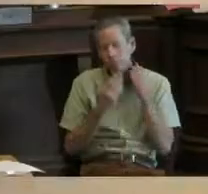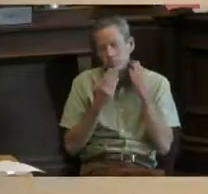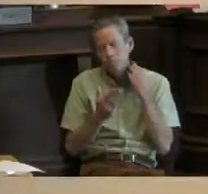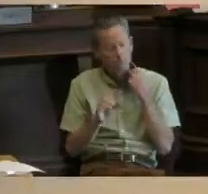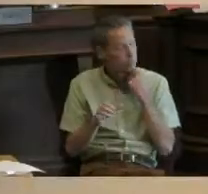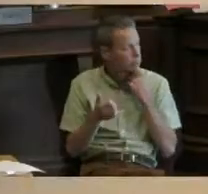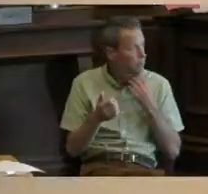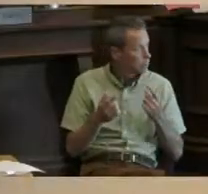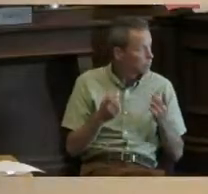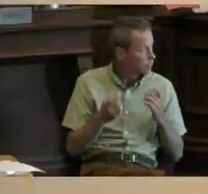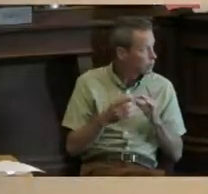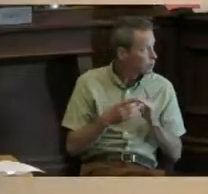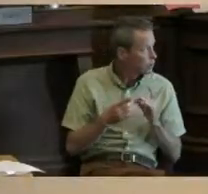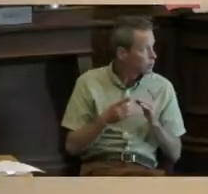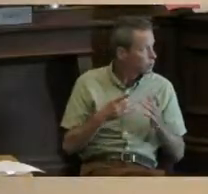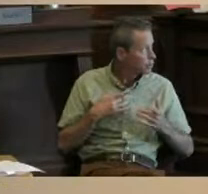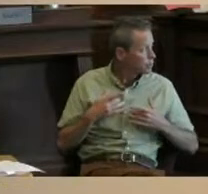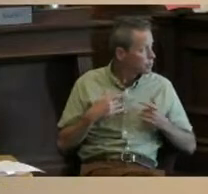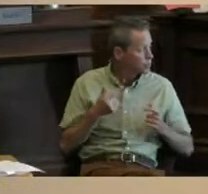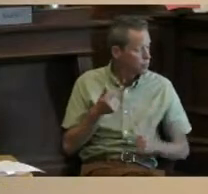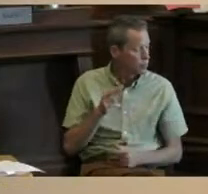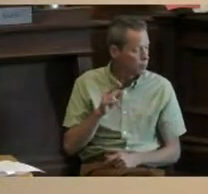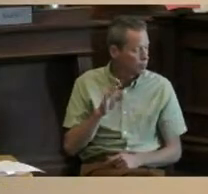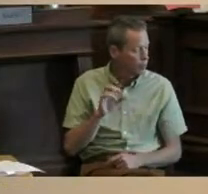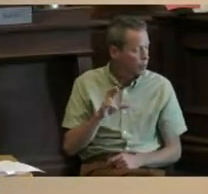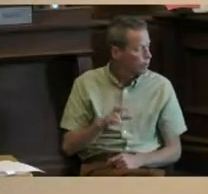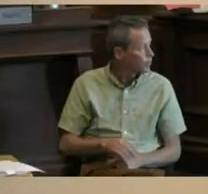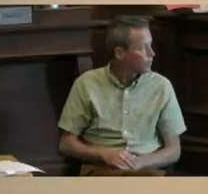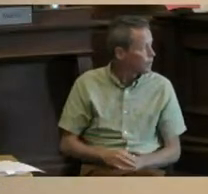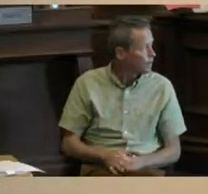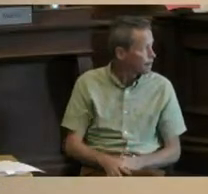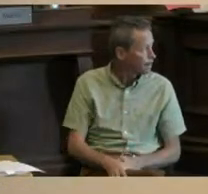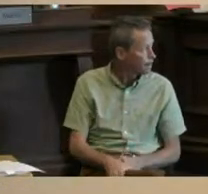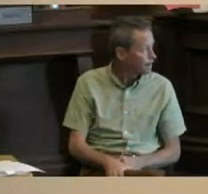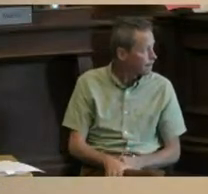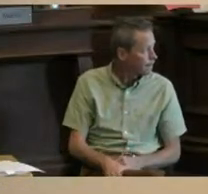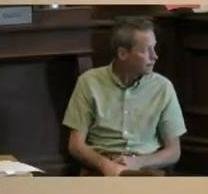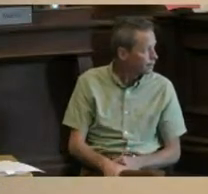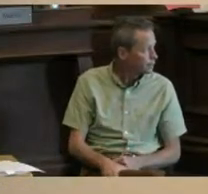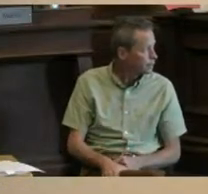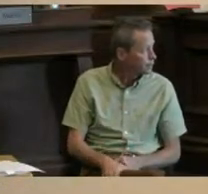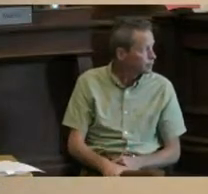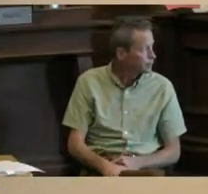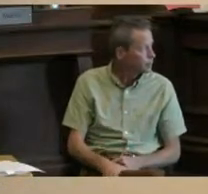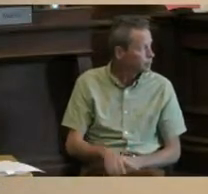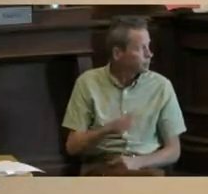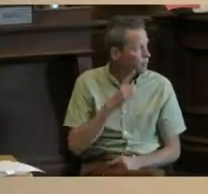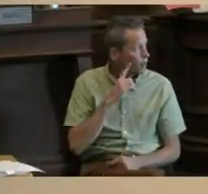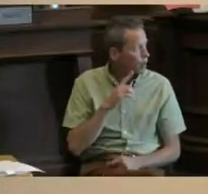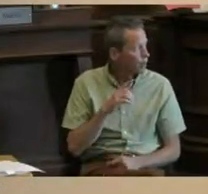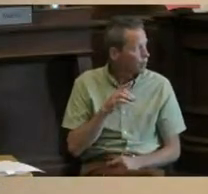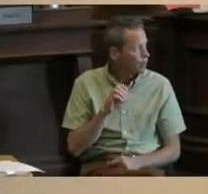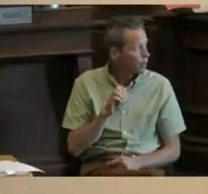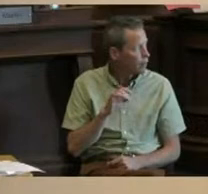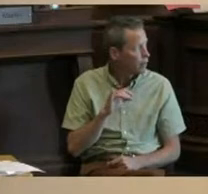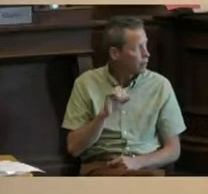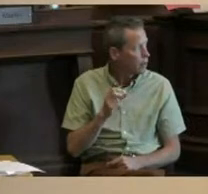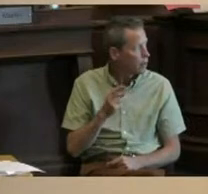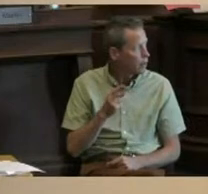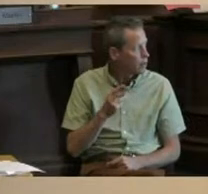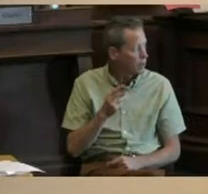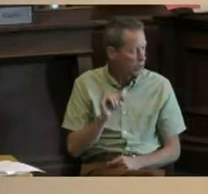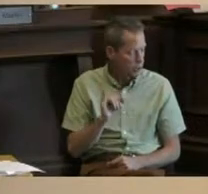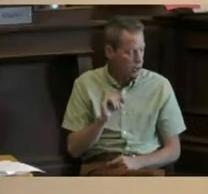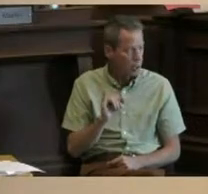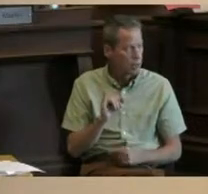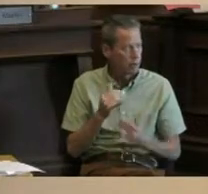Any other questions, comments, concerns? Councilmember Gruber. Yeah, I've heard that the Eshai environment right now is very